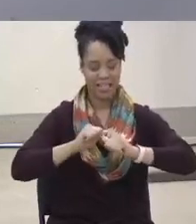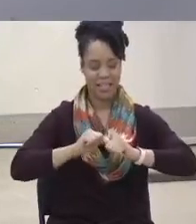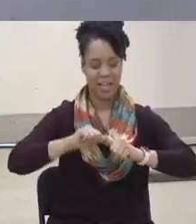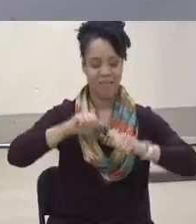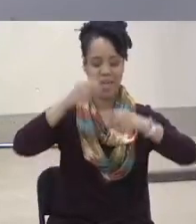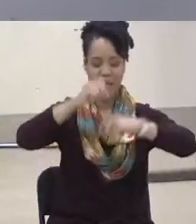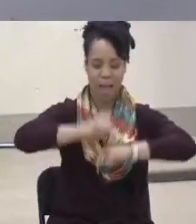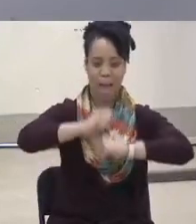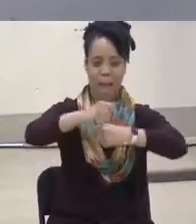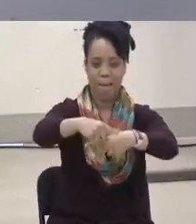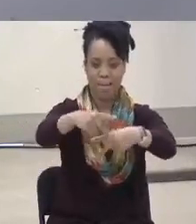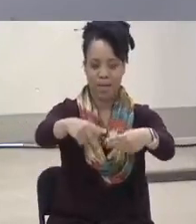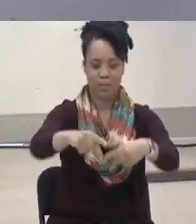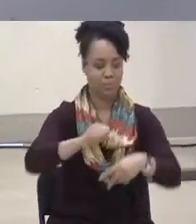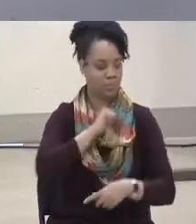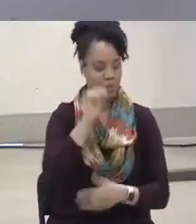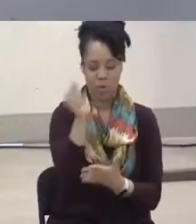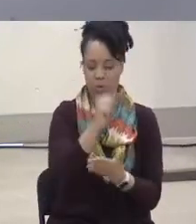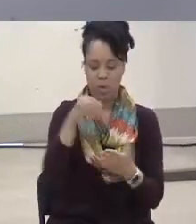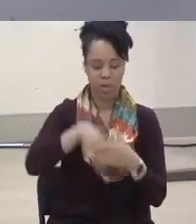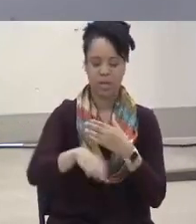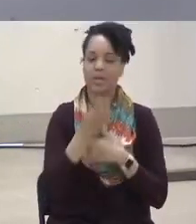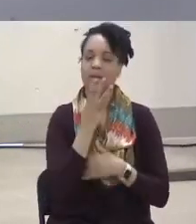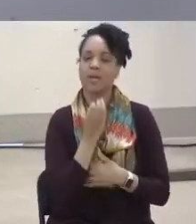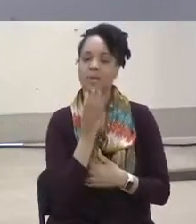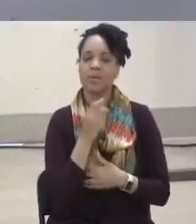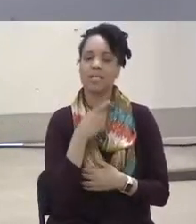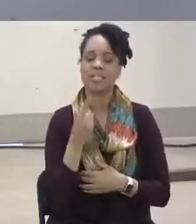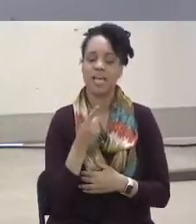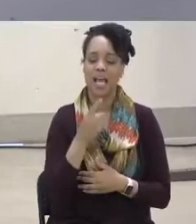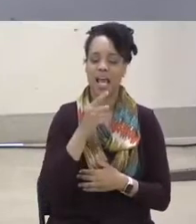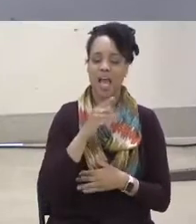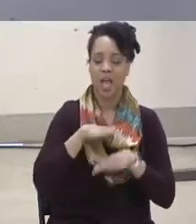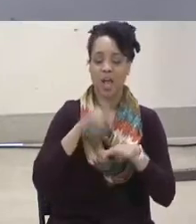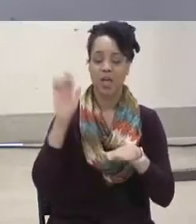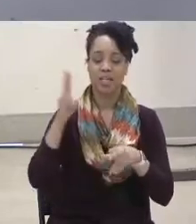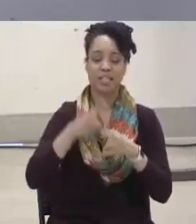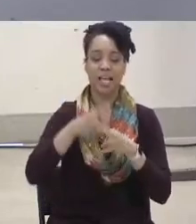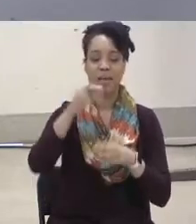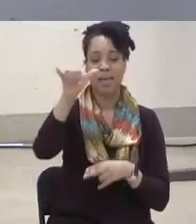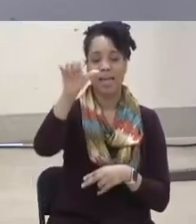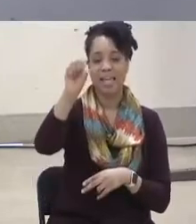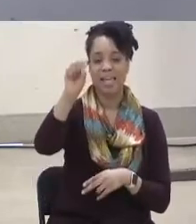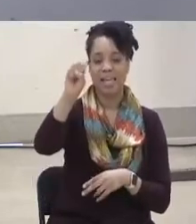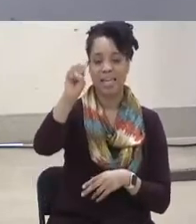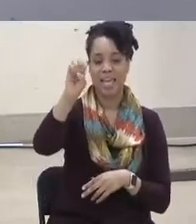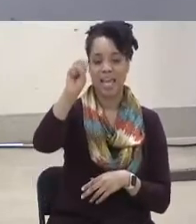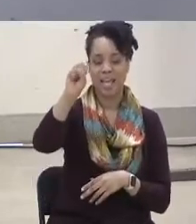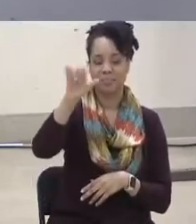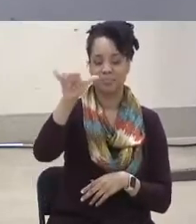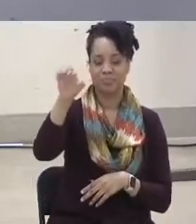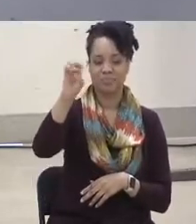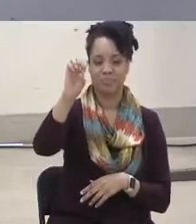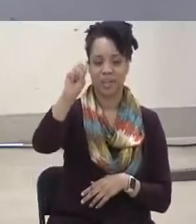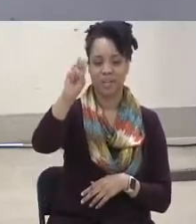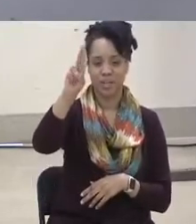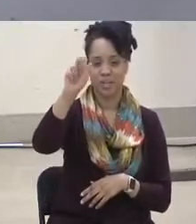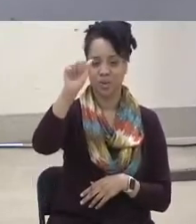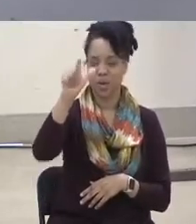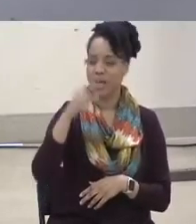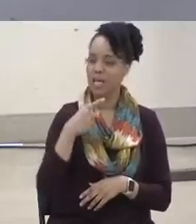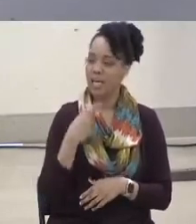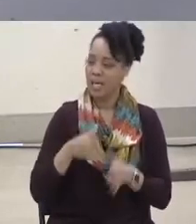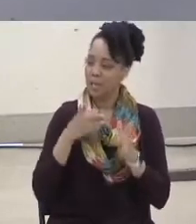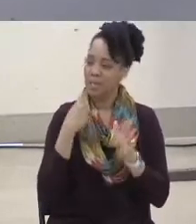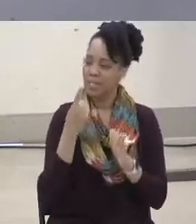apóstoles. He didn't write it in Hebrew and say, call his name Yeshua. Él no lo escribió en hebreo para que su nombre sea And llamado so let me just Yeshua. say one more thing